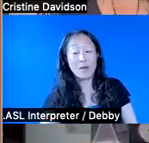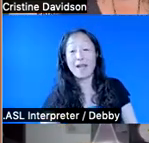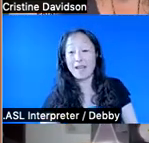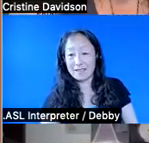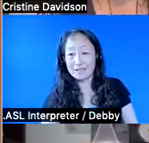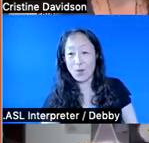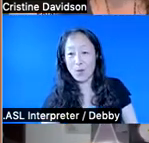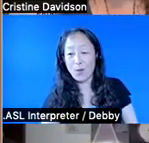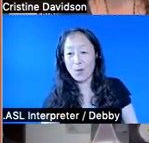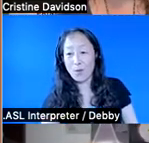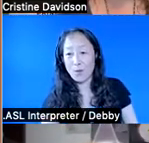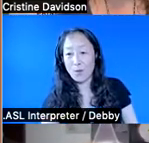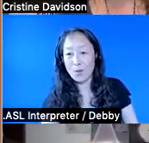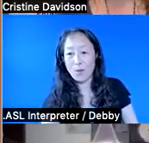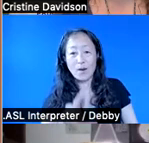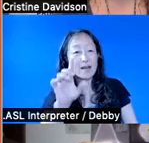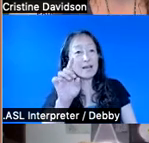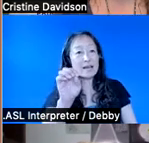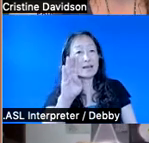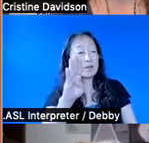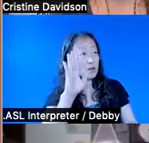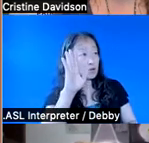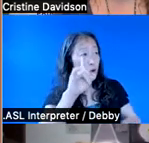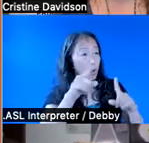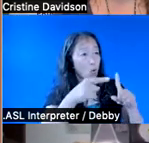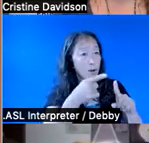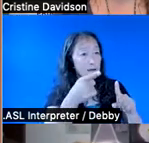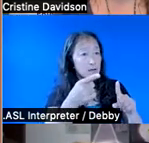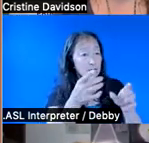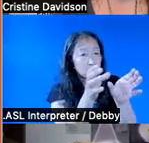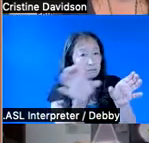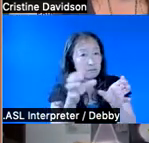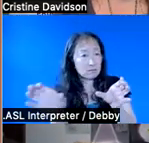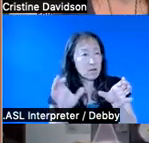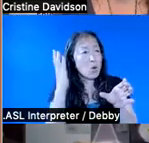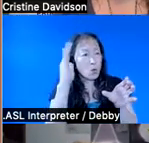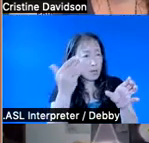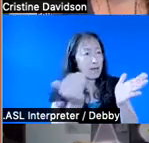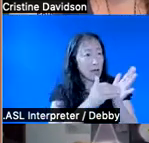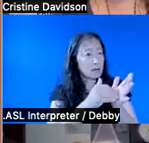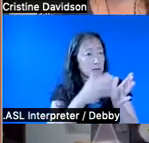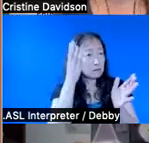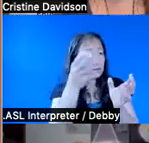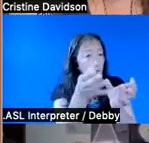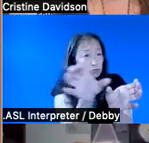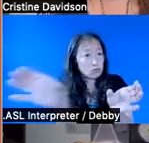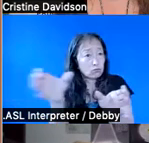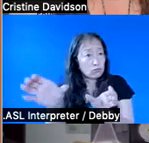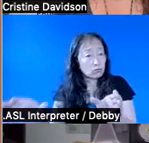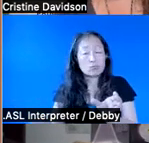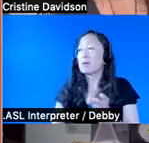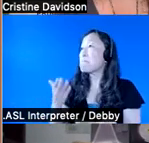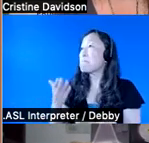our when you go into your rooms, are you going to do breakouts again? Maybe. Okay. All